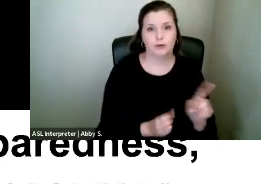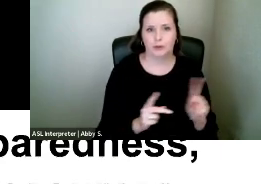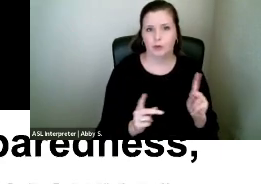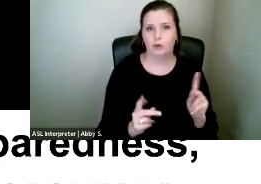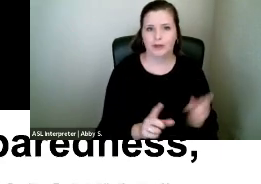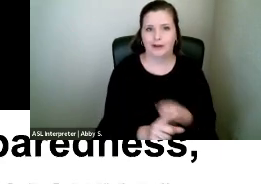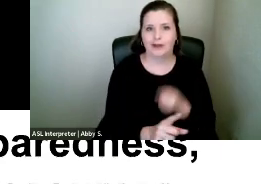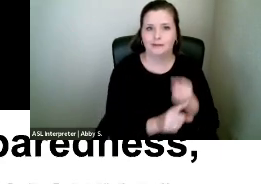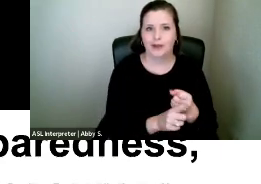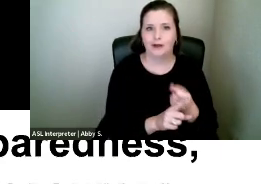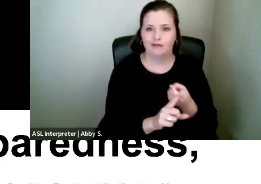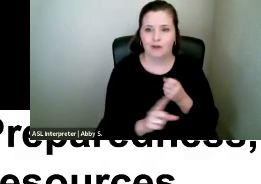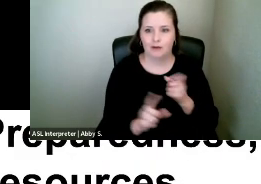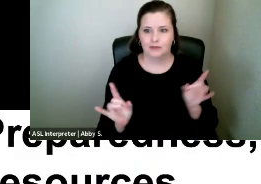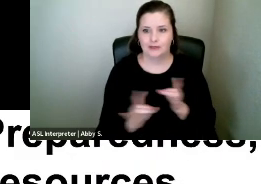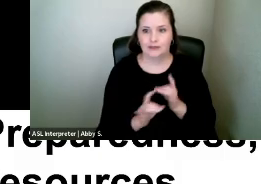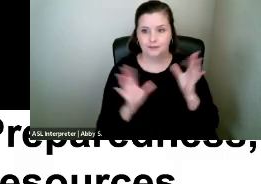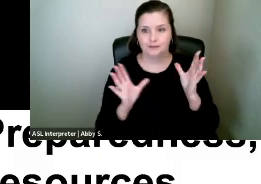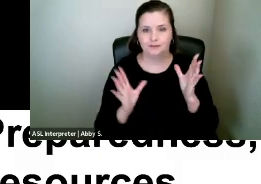well.